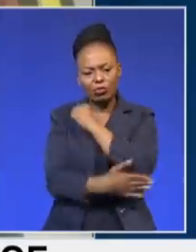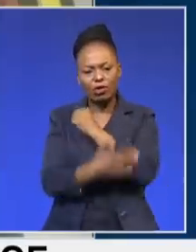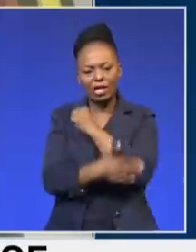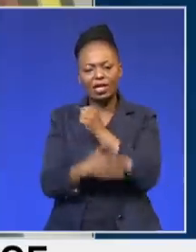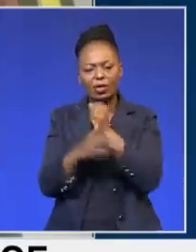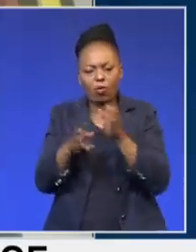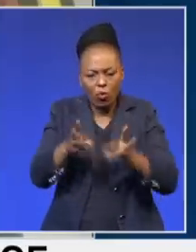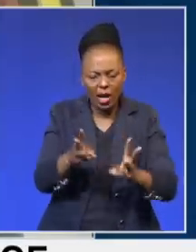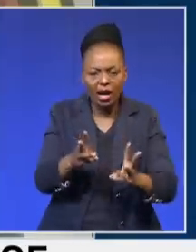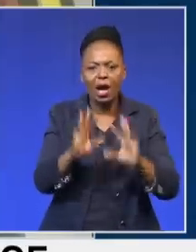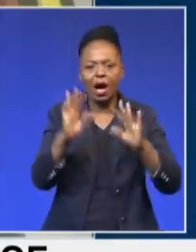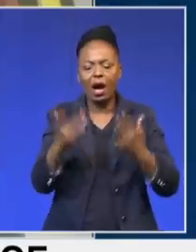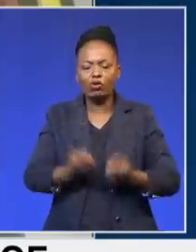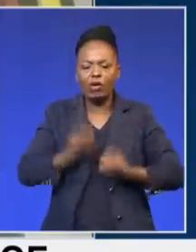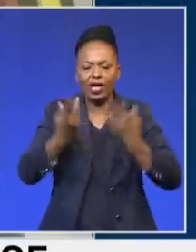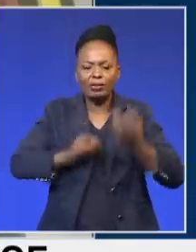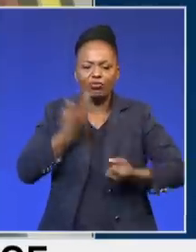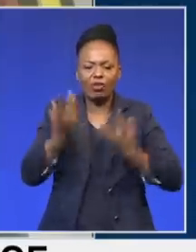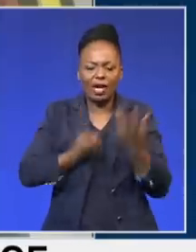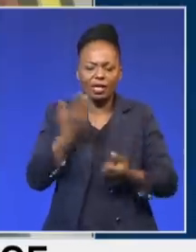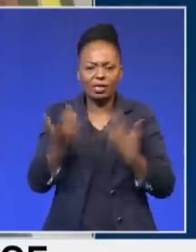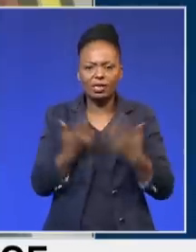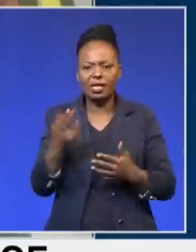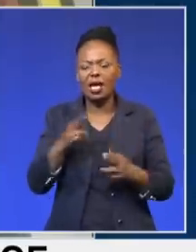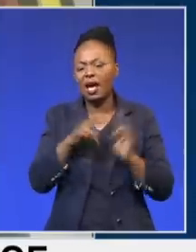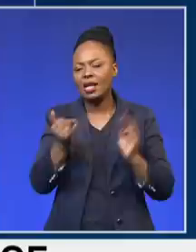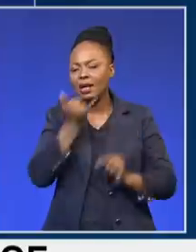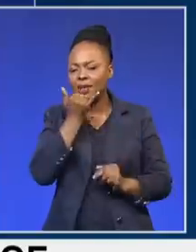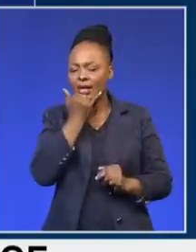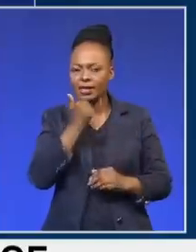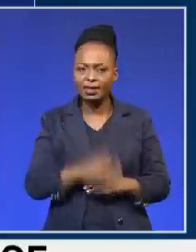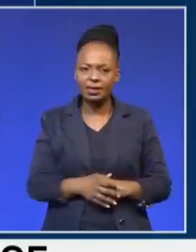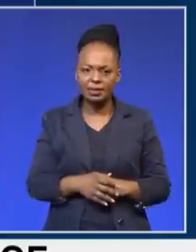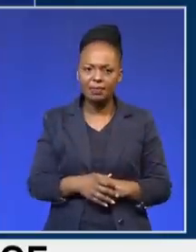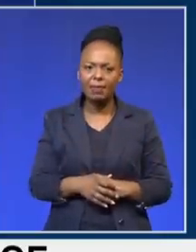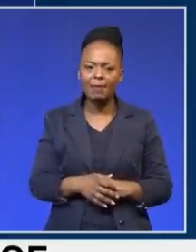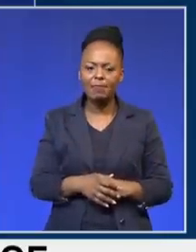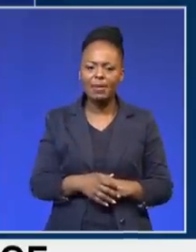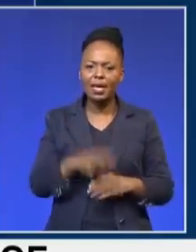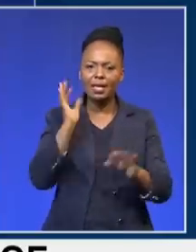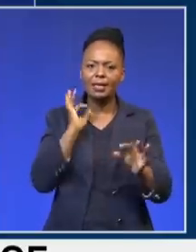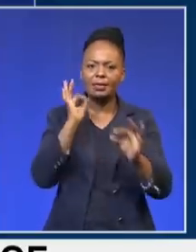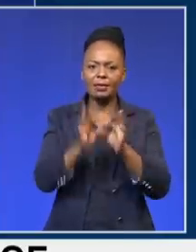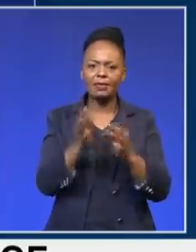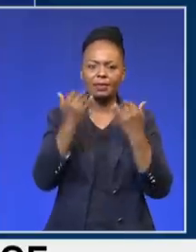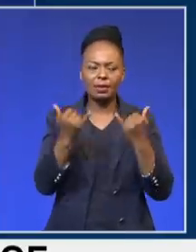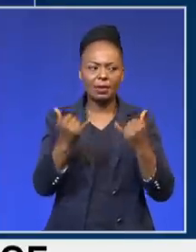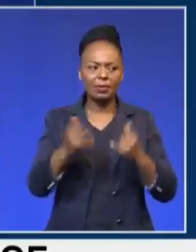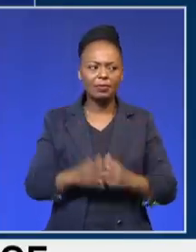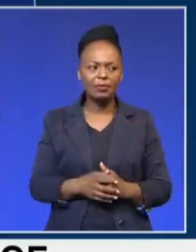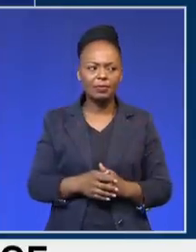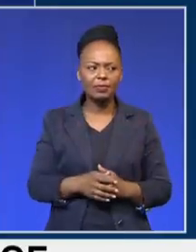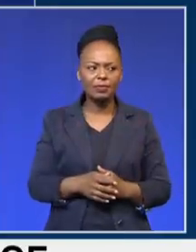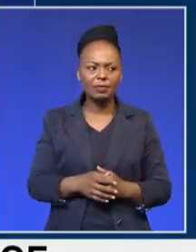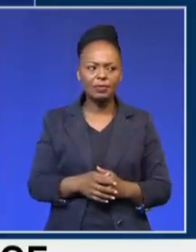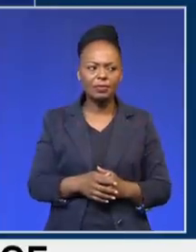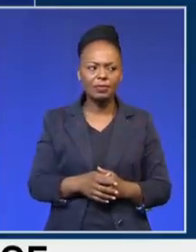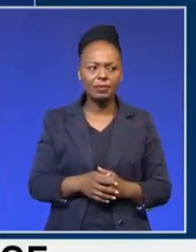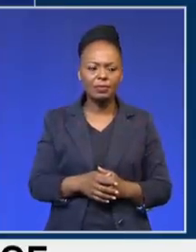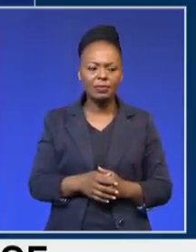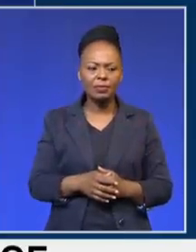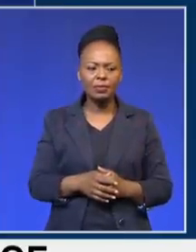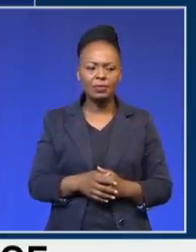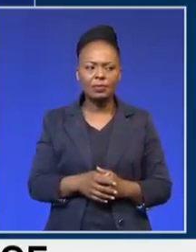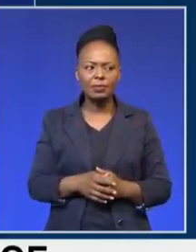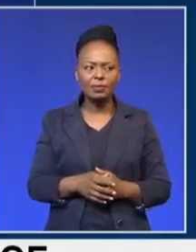when to express our unhappiness. Yeah. And specific to that, okay, go ahead. Okay, no, this, and I